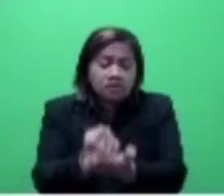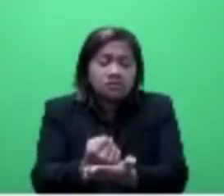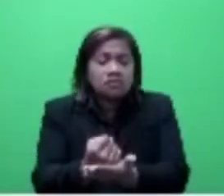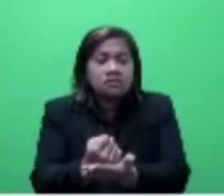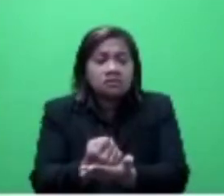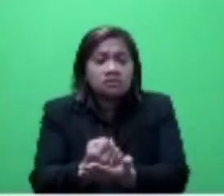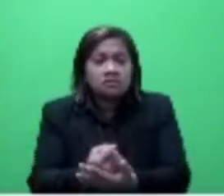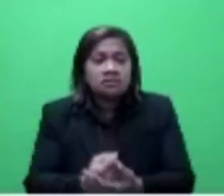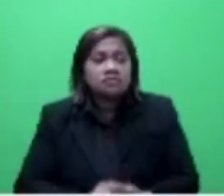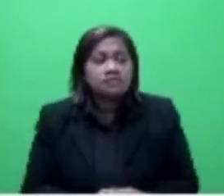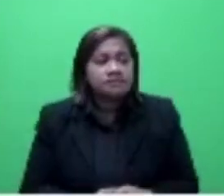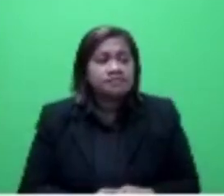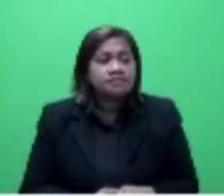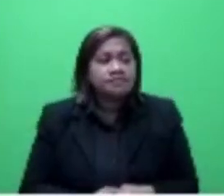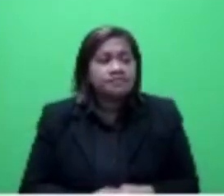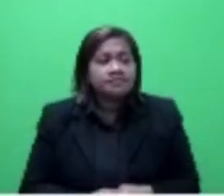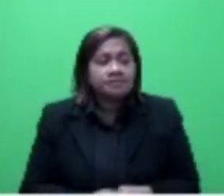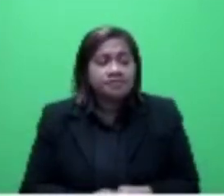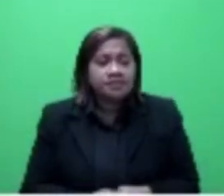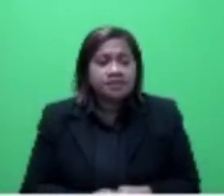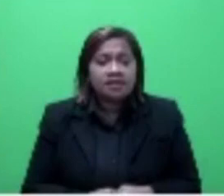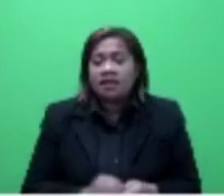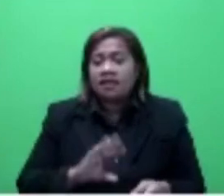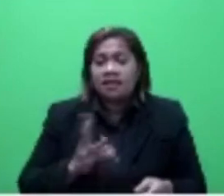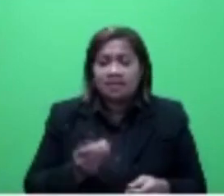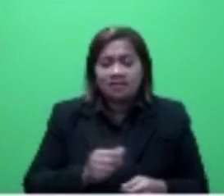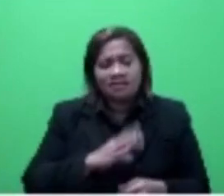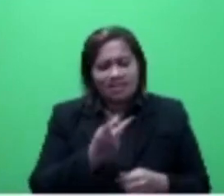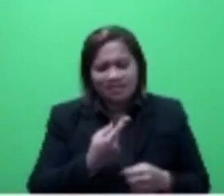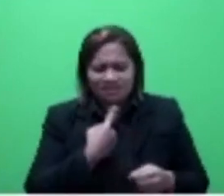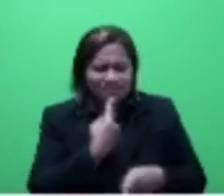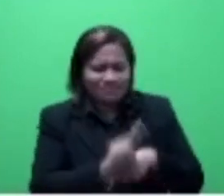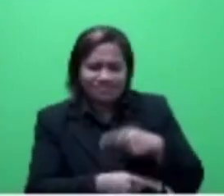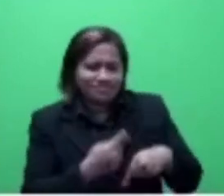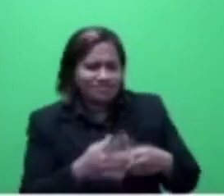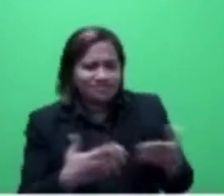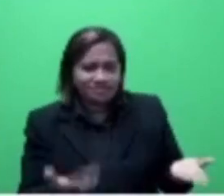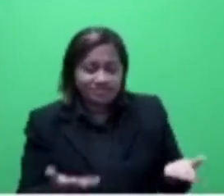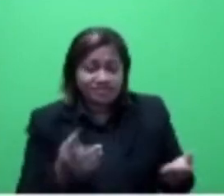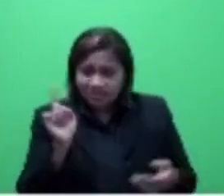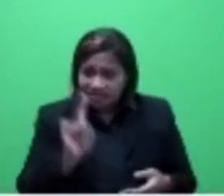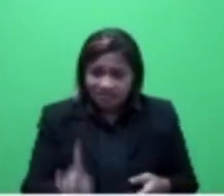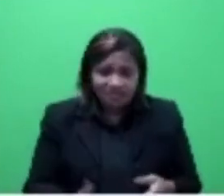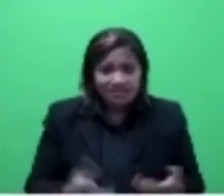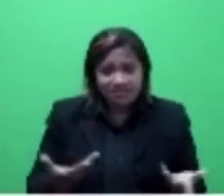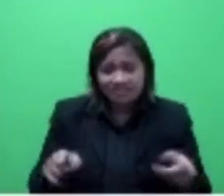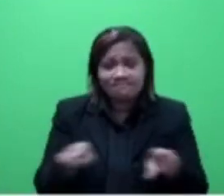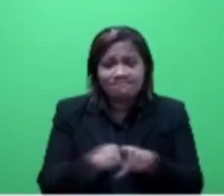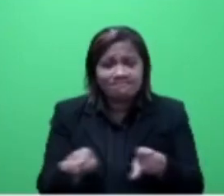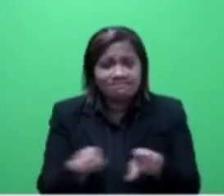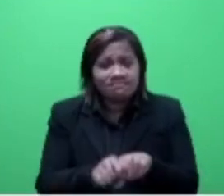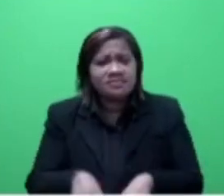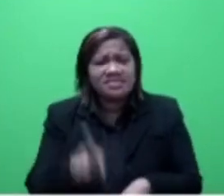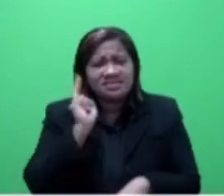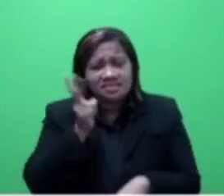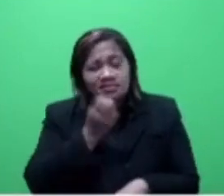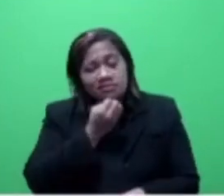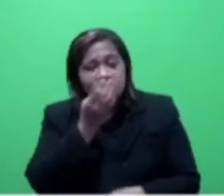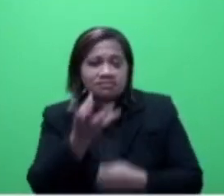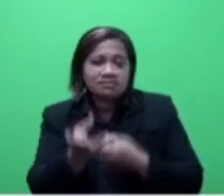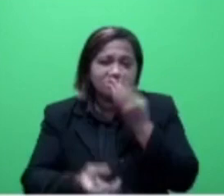institution that they're actually downplaying right now, sir. Today is no different, sir. They actually, again, they're shooting off